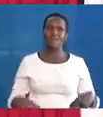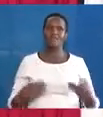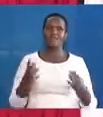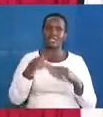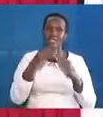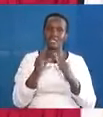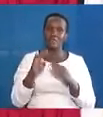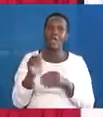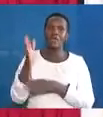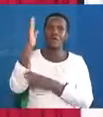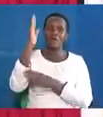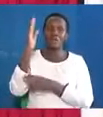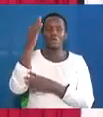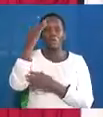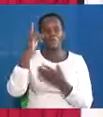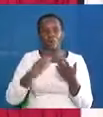tunajua ya kwamba muda wetu